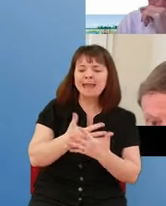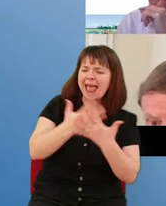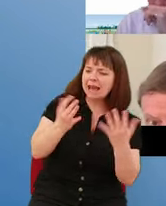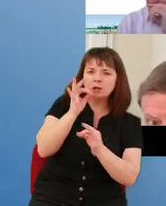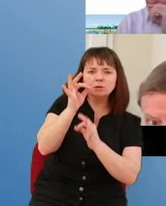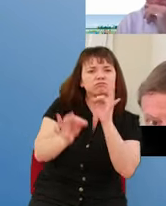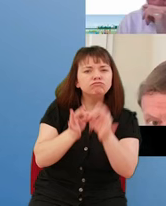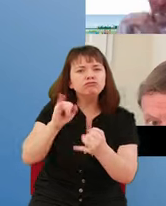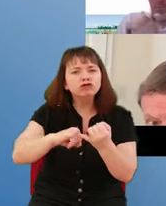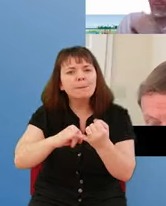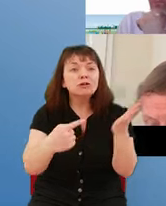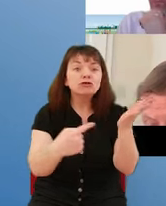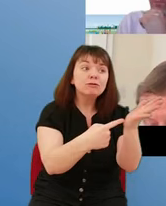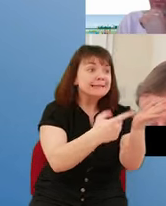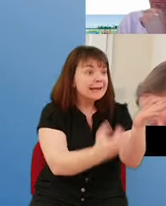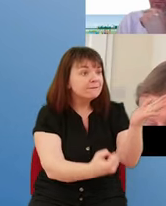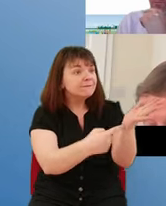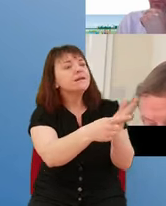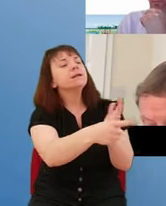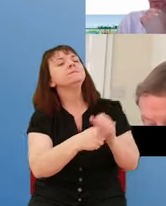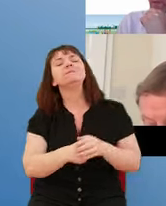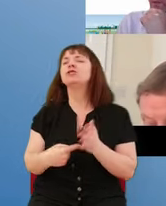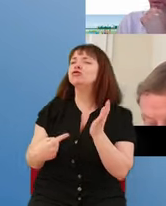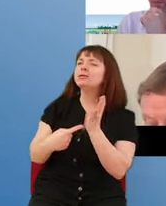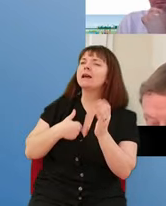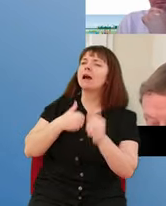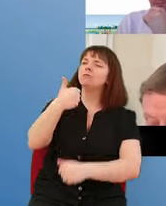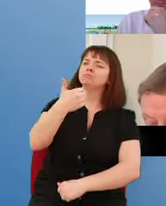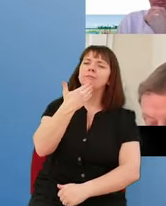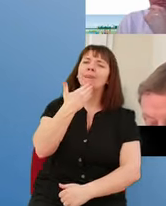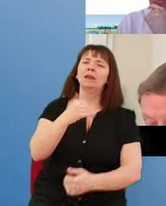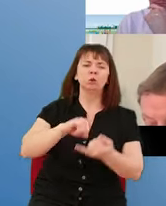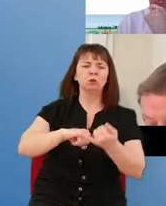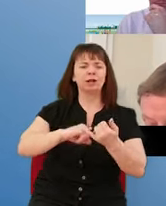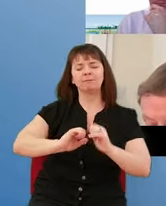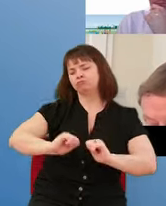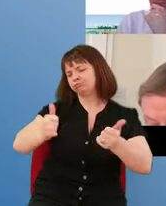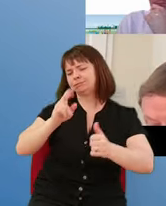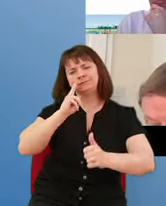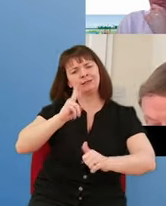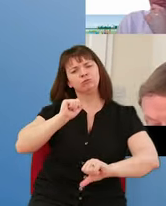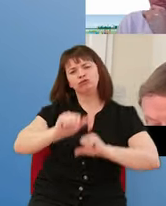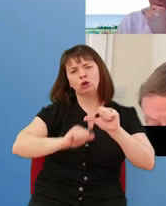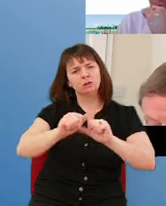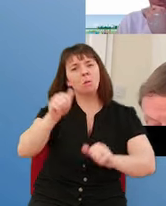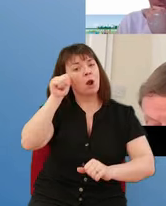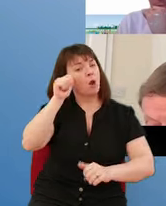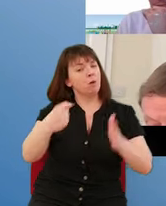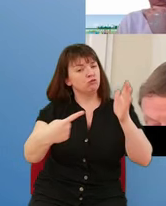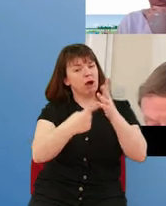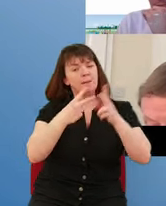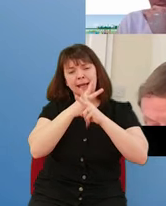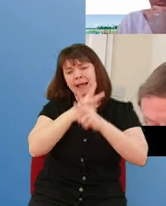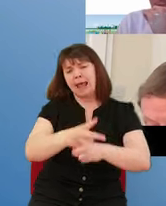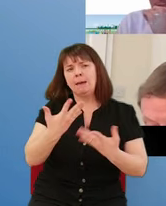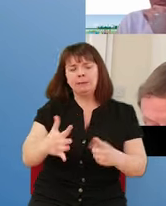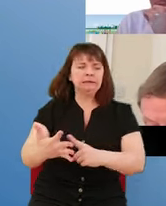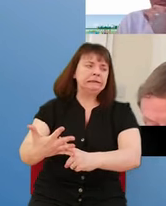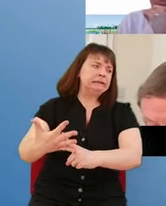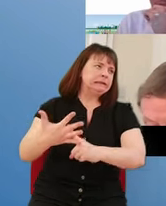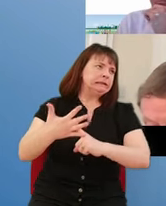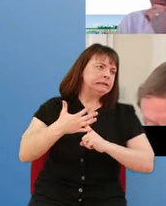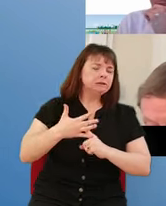when we know primary care has been under extreme pressure, and I do think the added addition of Protect Norfolk and Waveney just getting to the crux